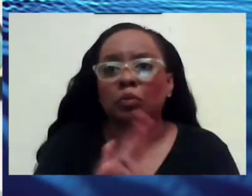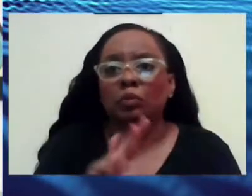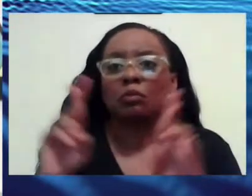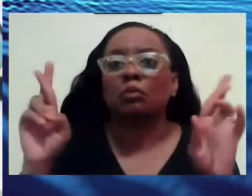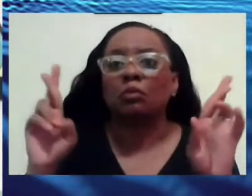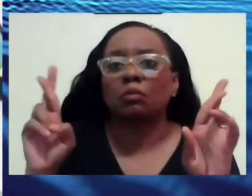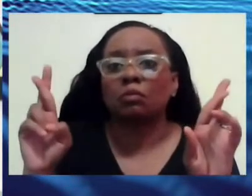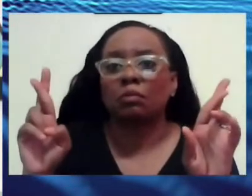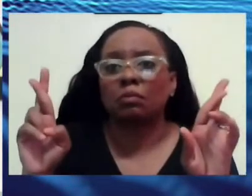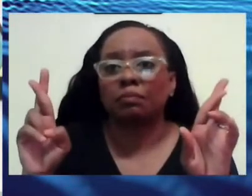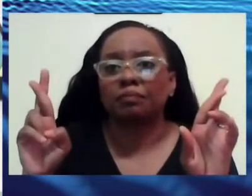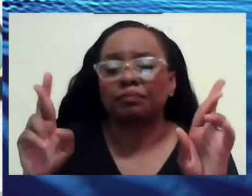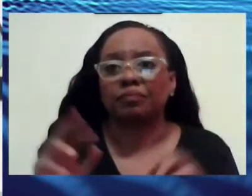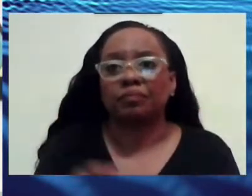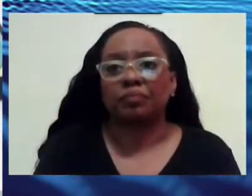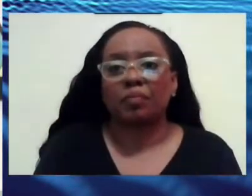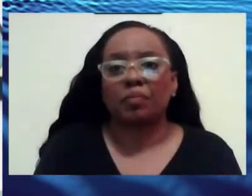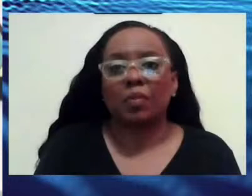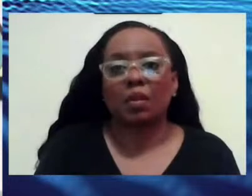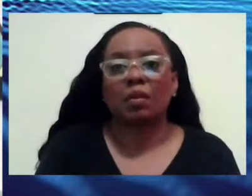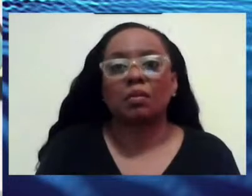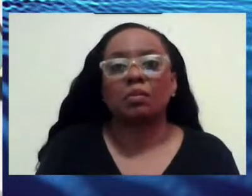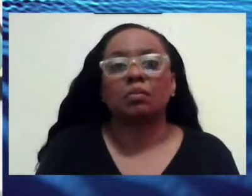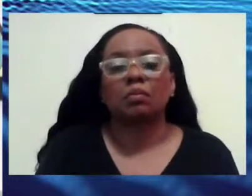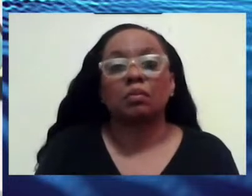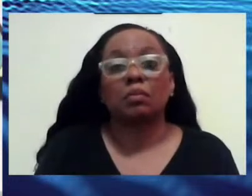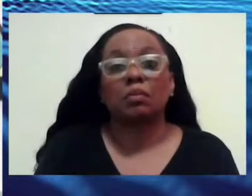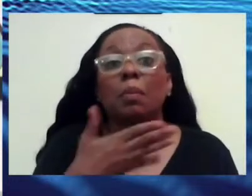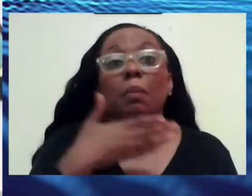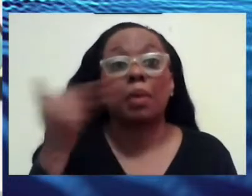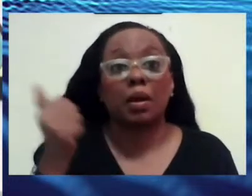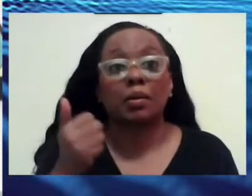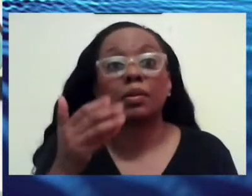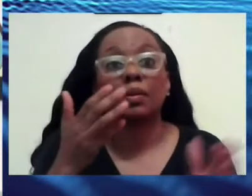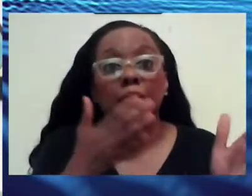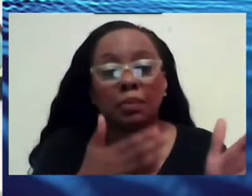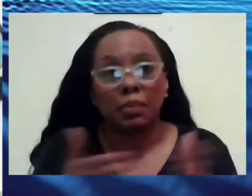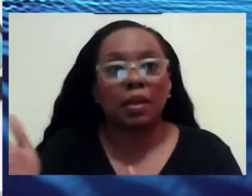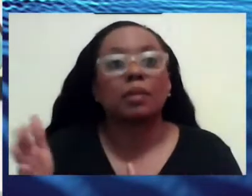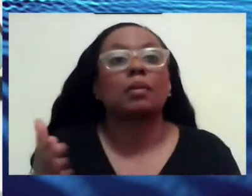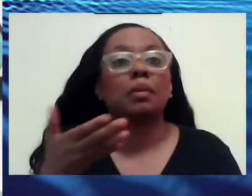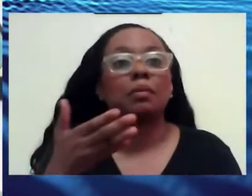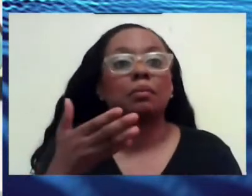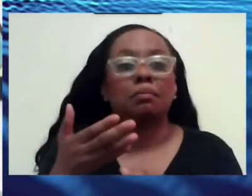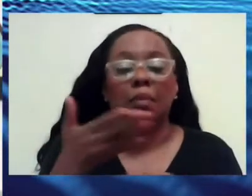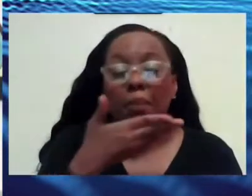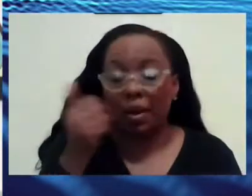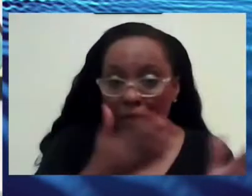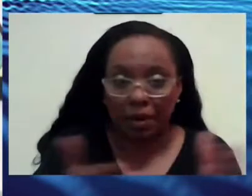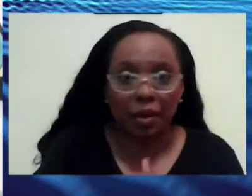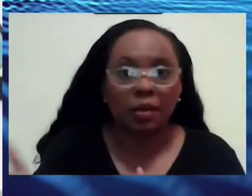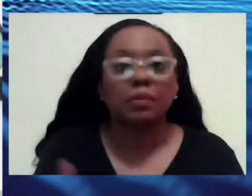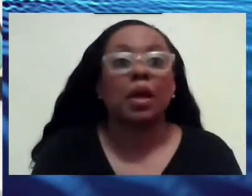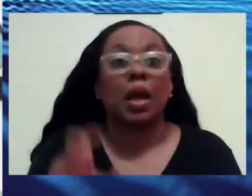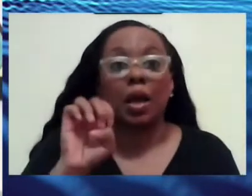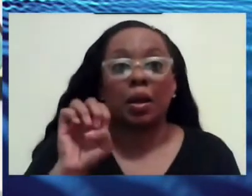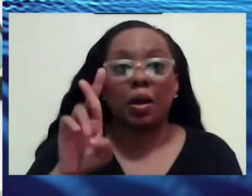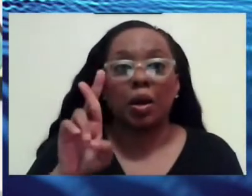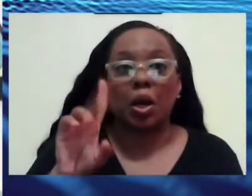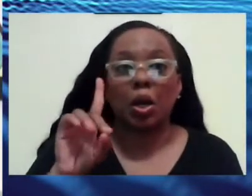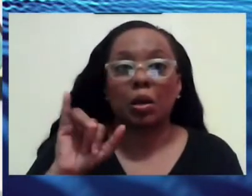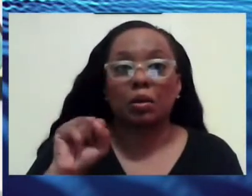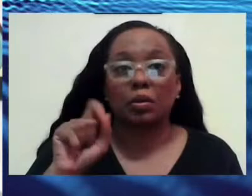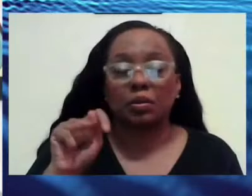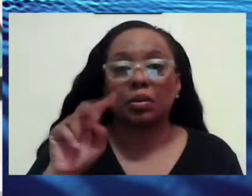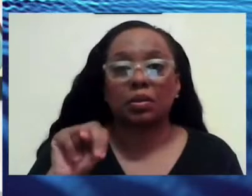bit better than perhaps they may have been prepared before. Erdison is doing a really good job now. We've integrated them more into teacher